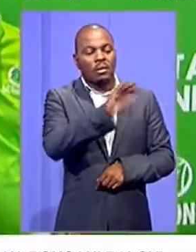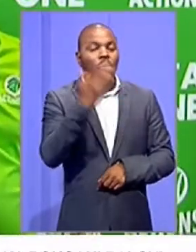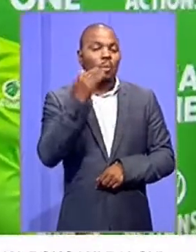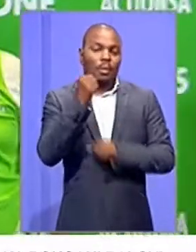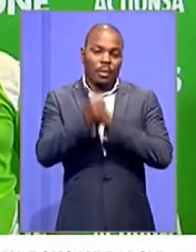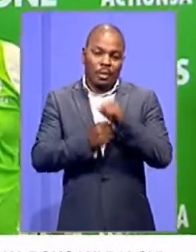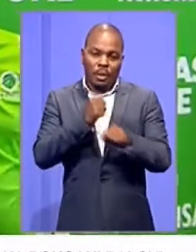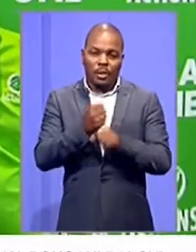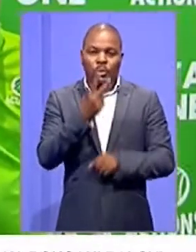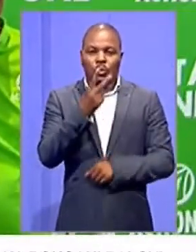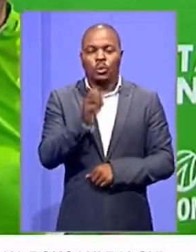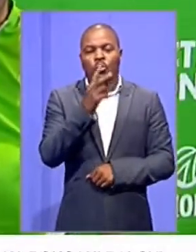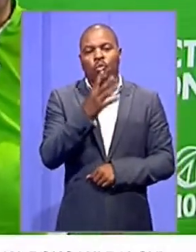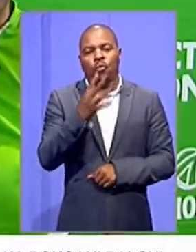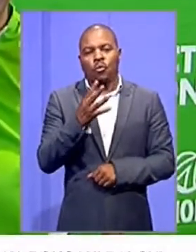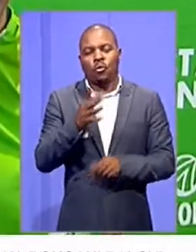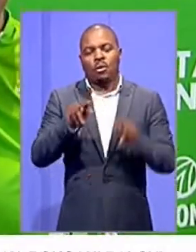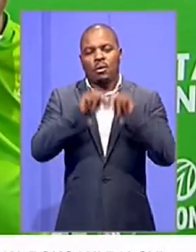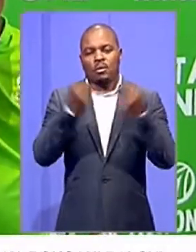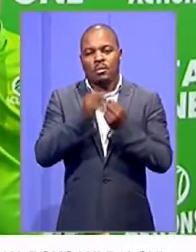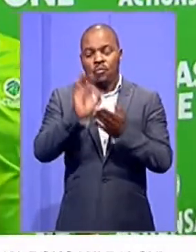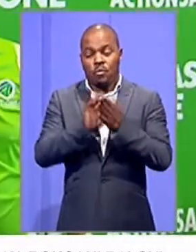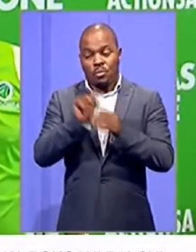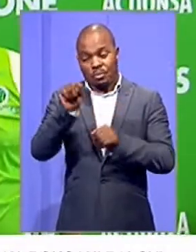tsa bosetšhaba ka 2024.